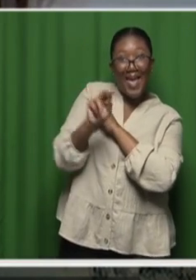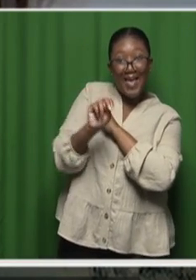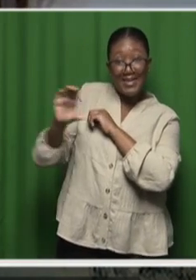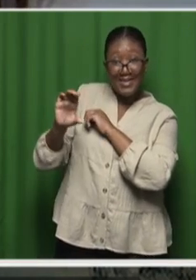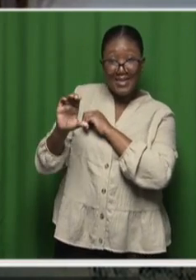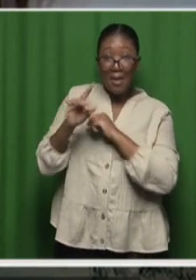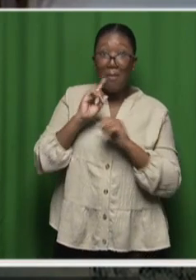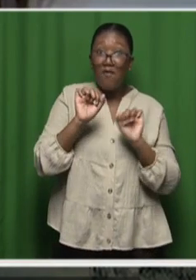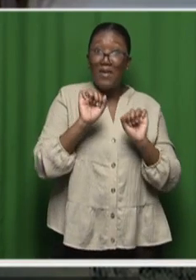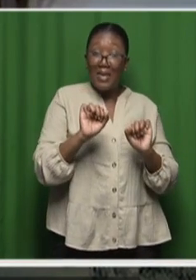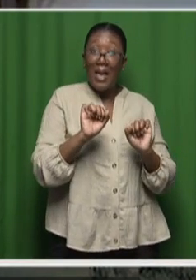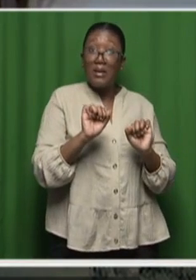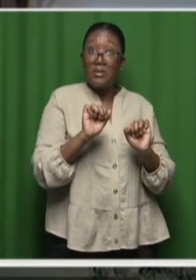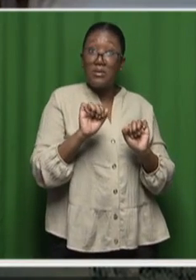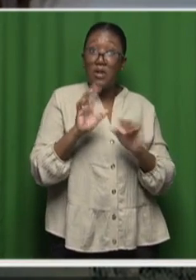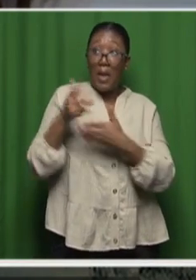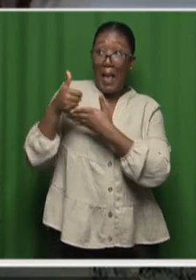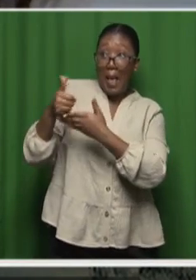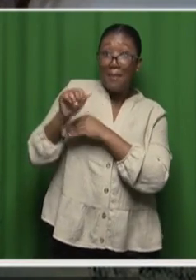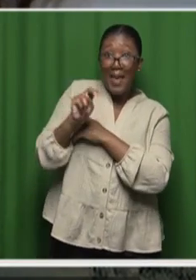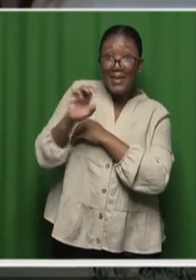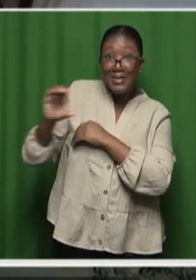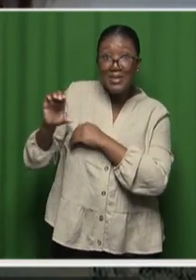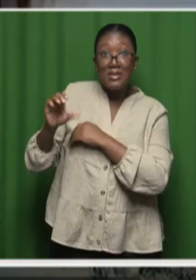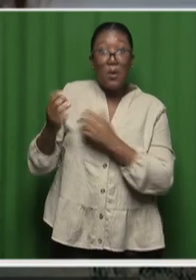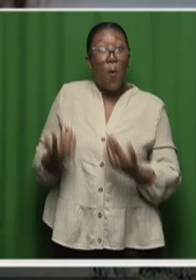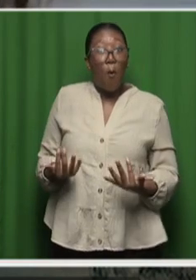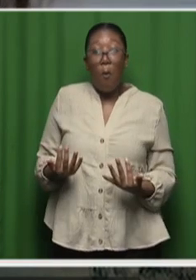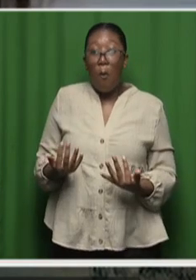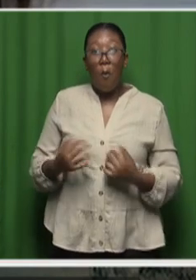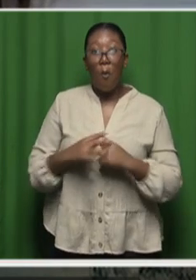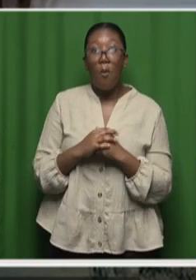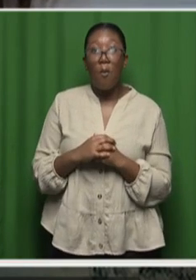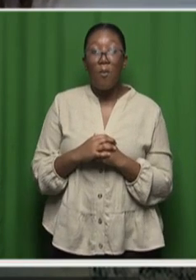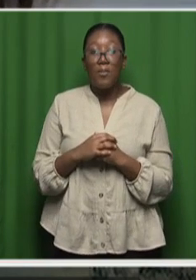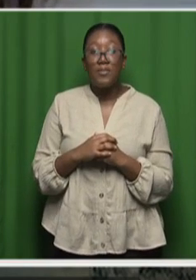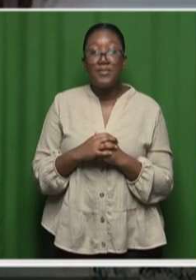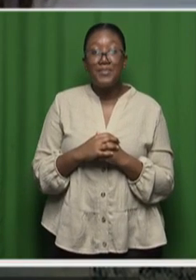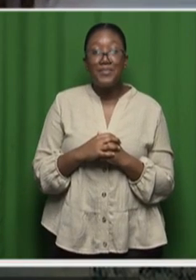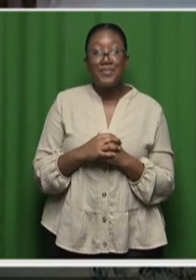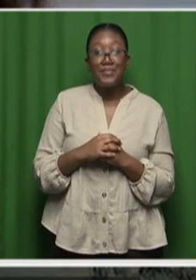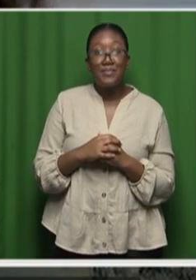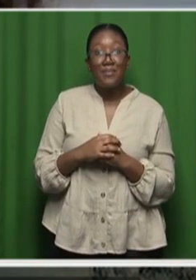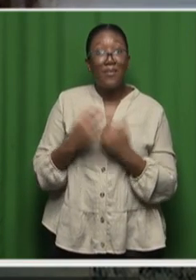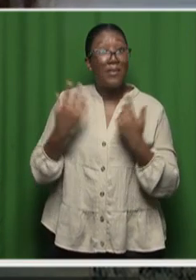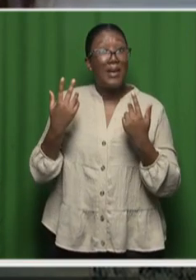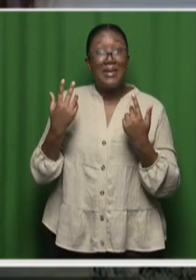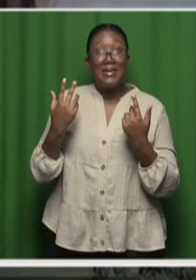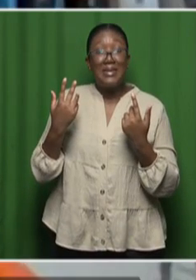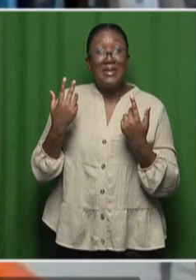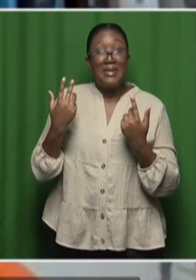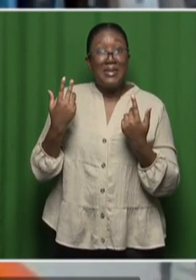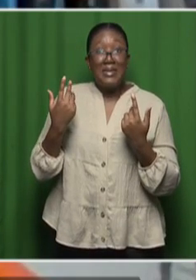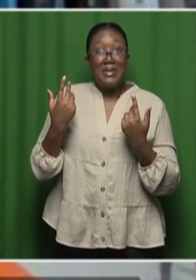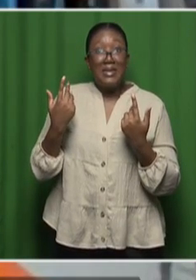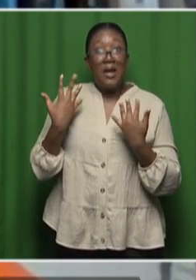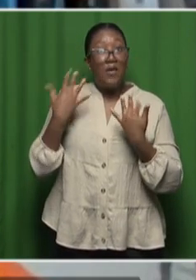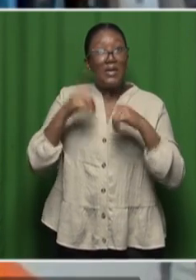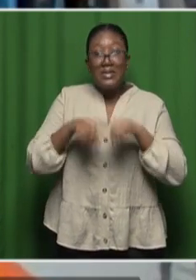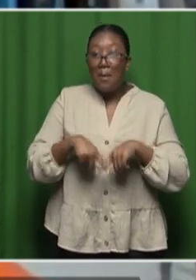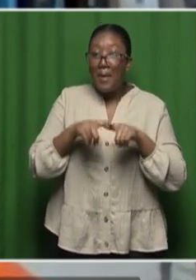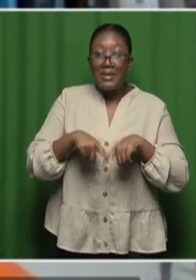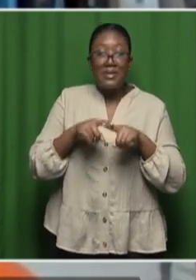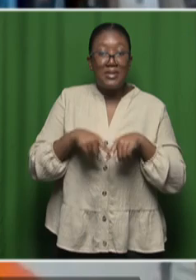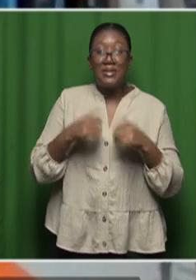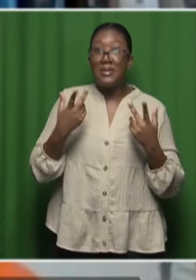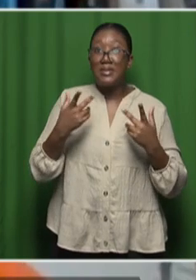that make a difference for the ANC? Would that be a stronger case for them? Look, it would depend on the intention of that legacy